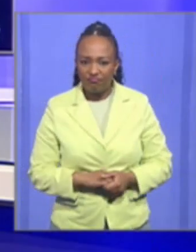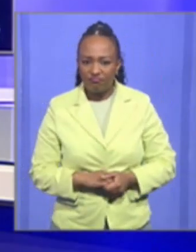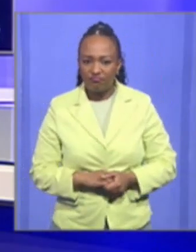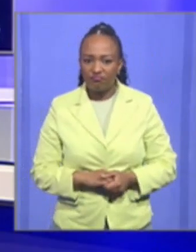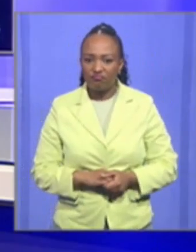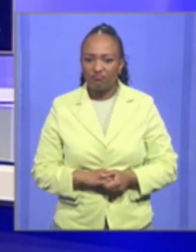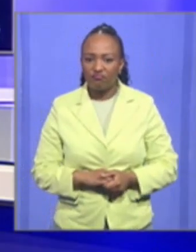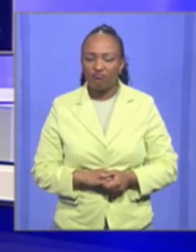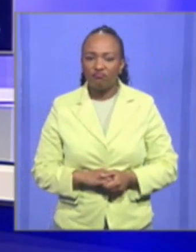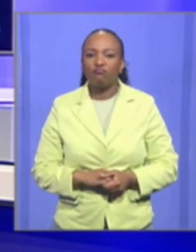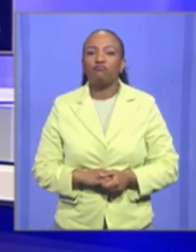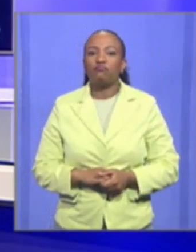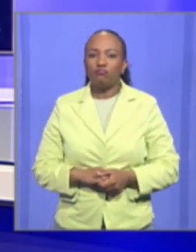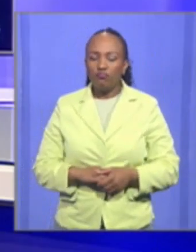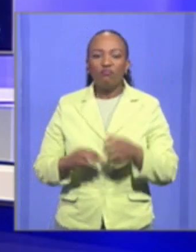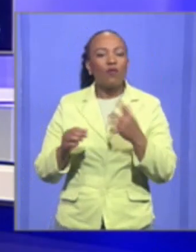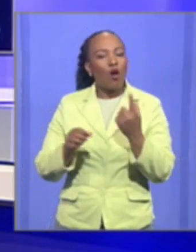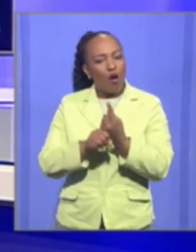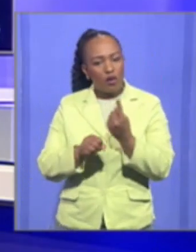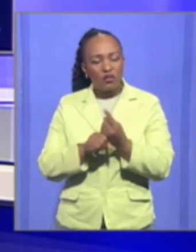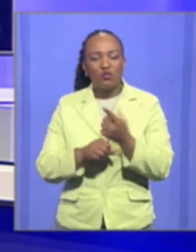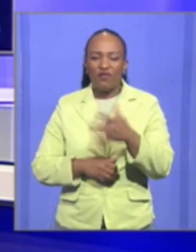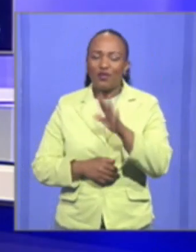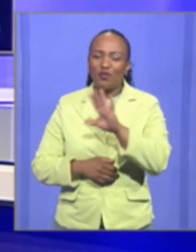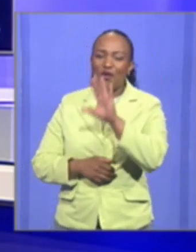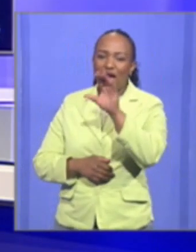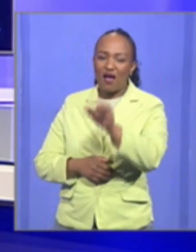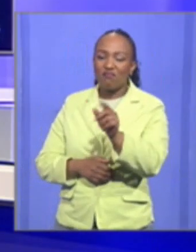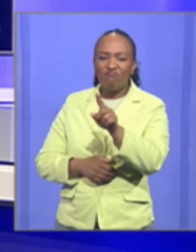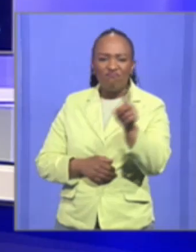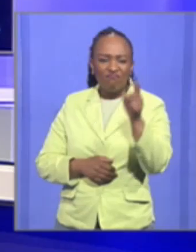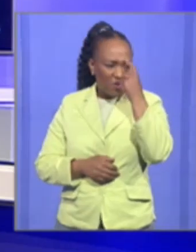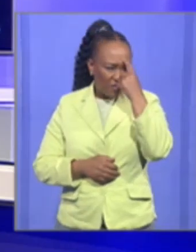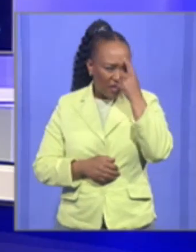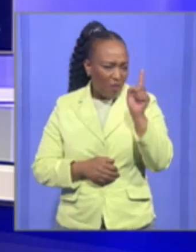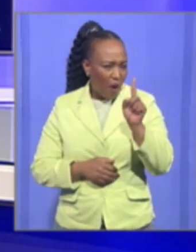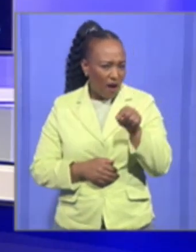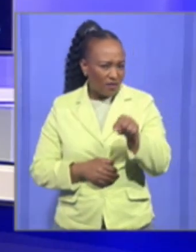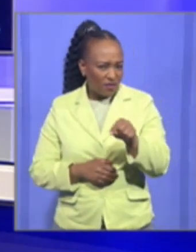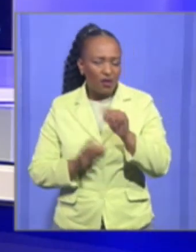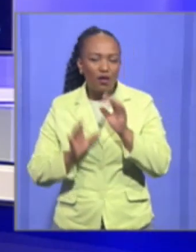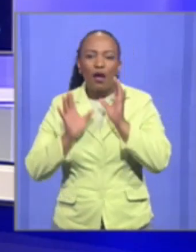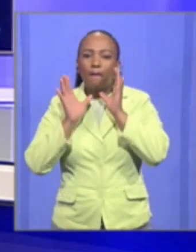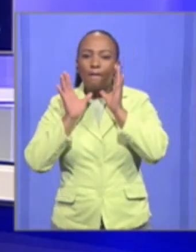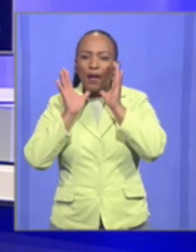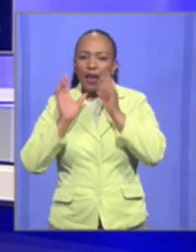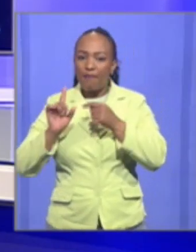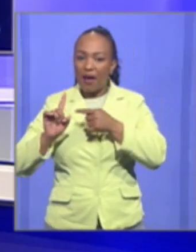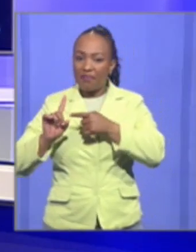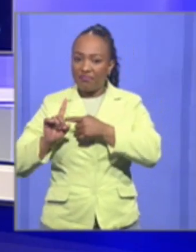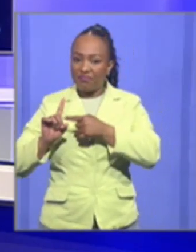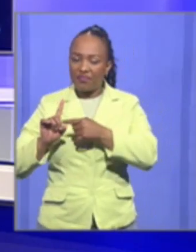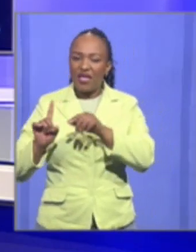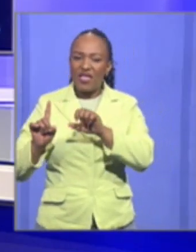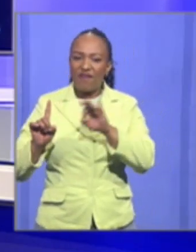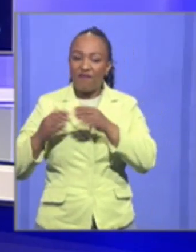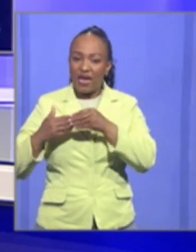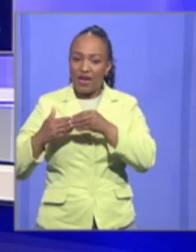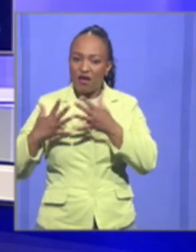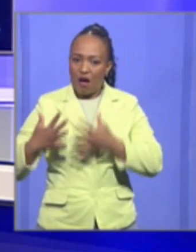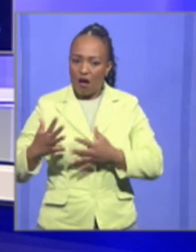Bjalo ka mehla re botšišitše gore na maikutlo a gago ke afe morago ga gore moetapele wa EFF Julius Malema